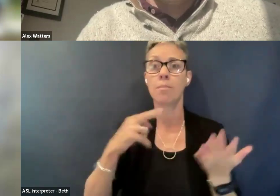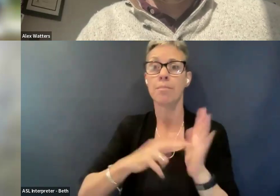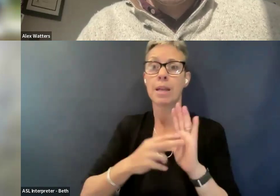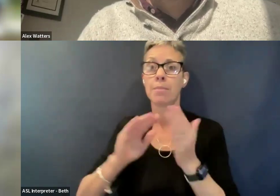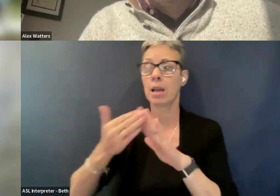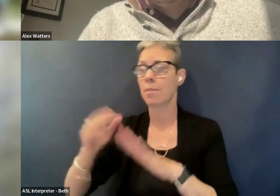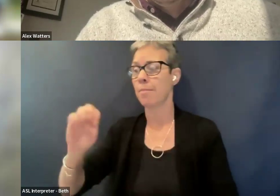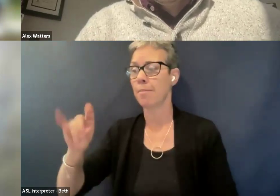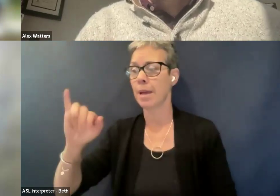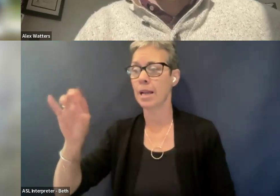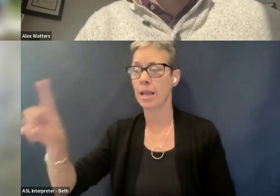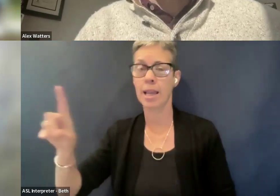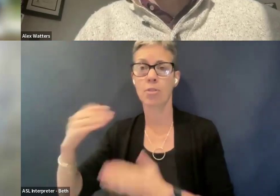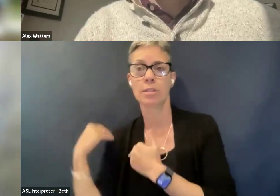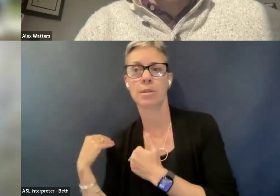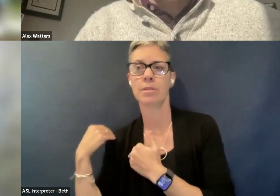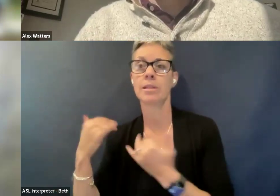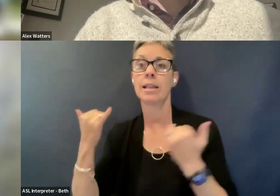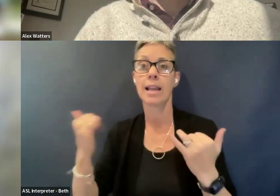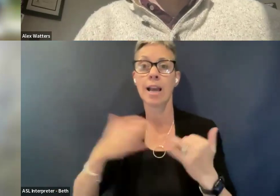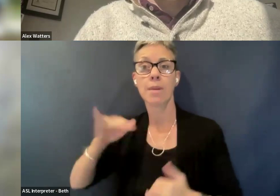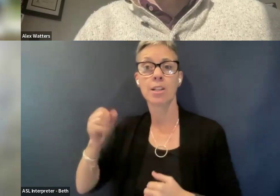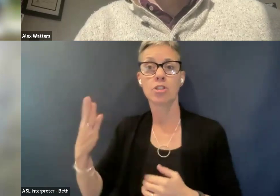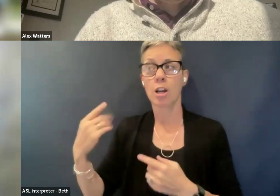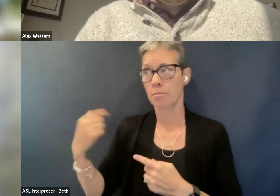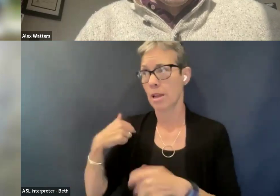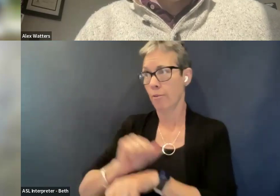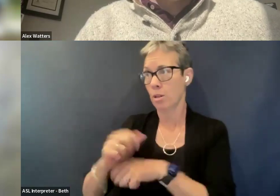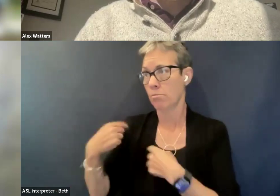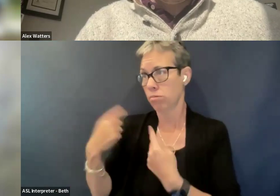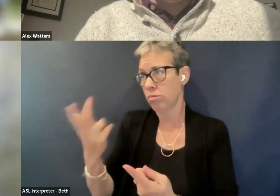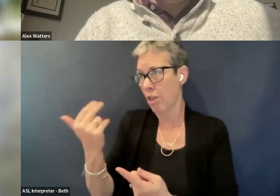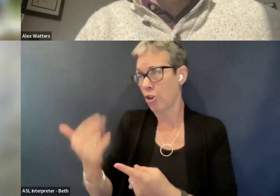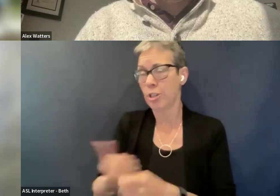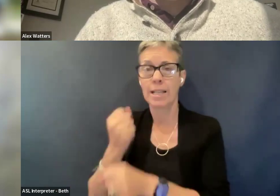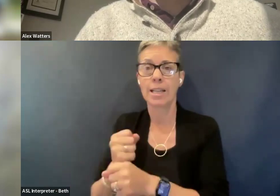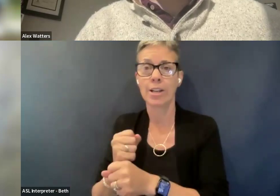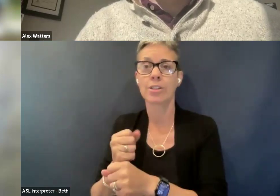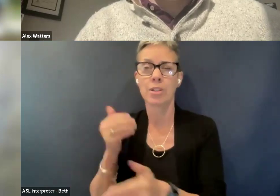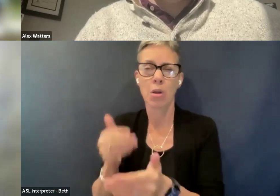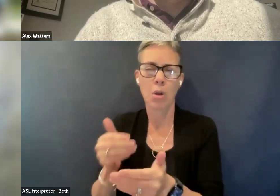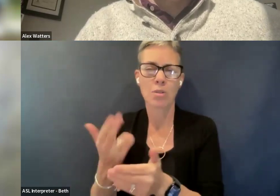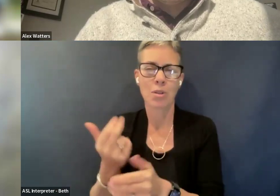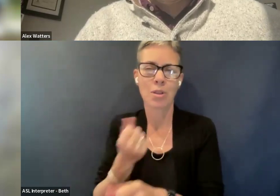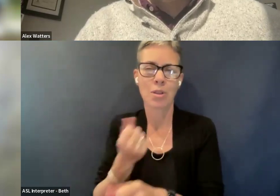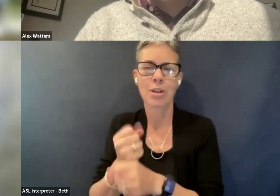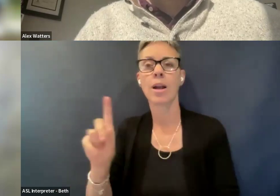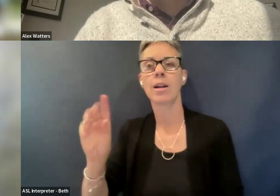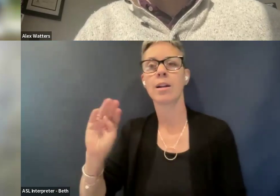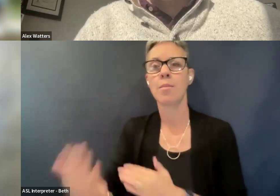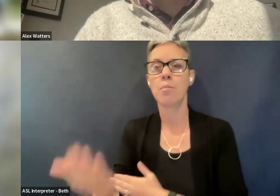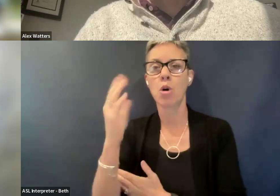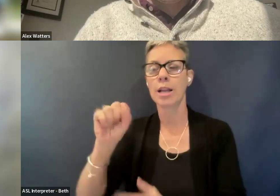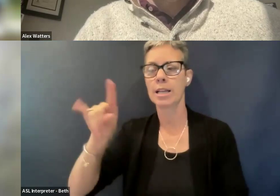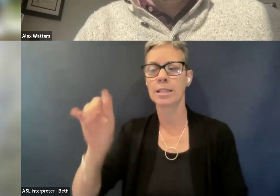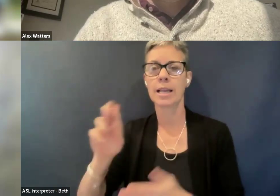my first job, my next one is one now that I've been in 13 years, just about. It's at Morningside University. I'm the director